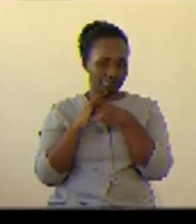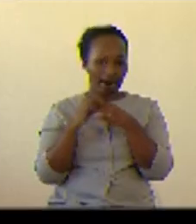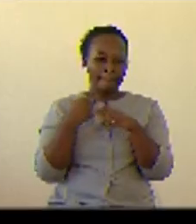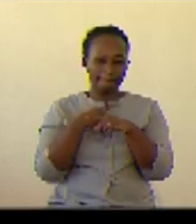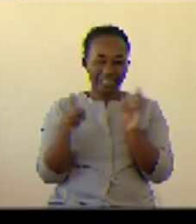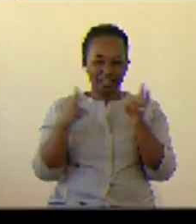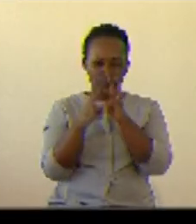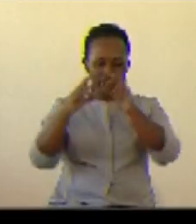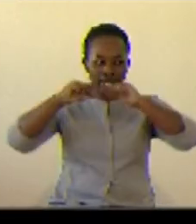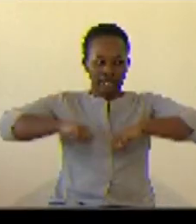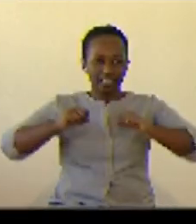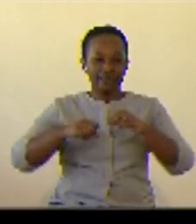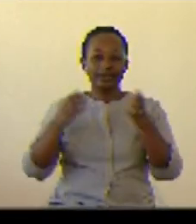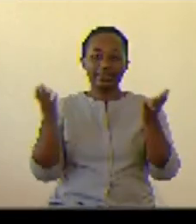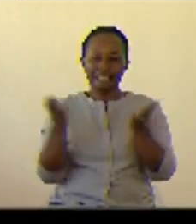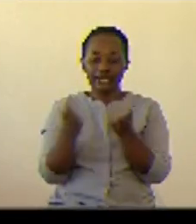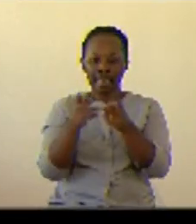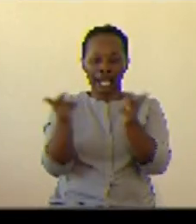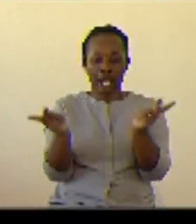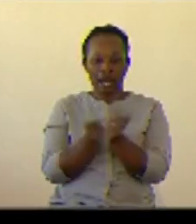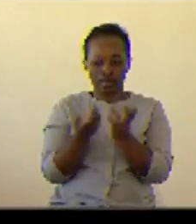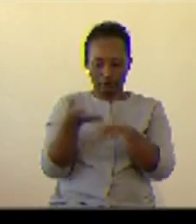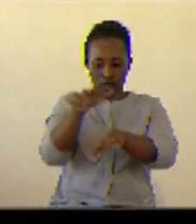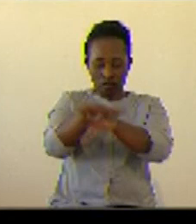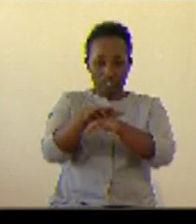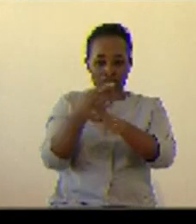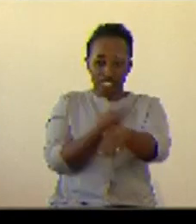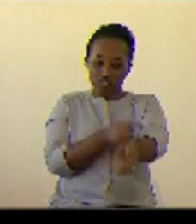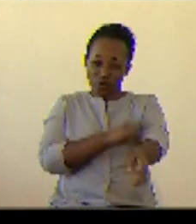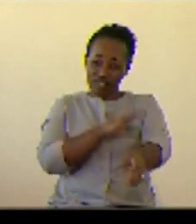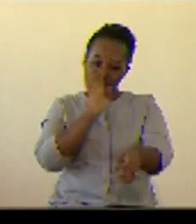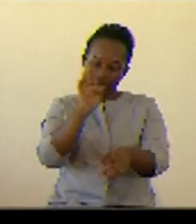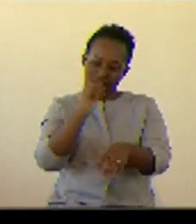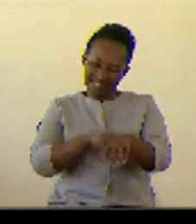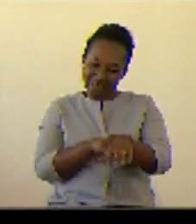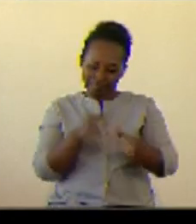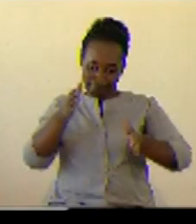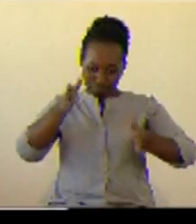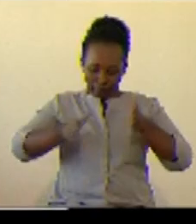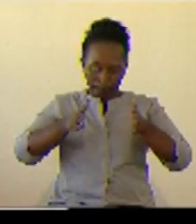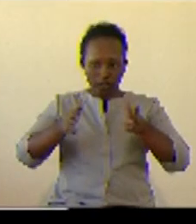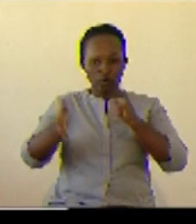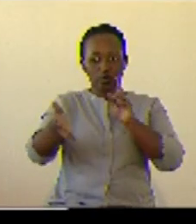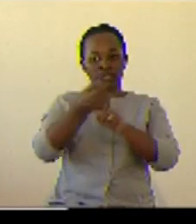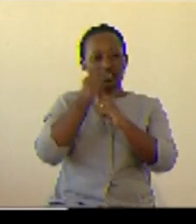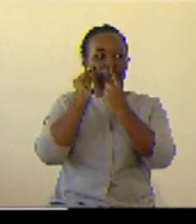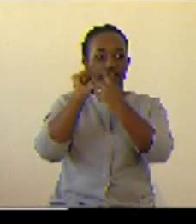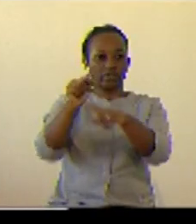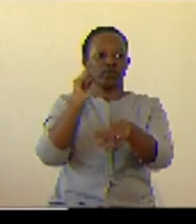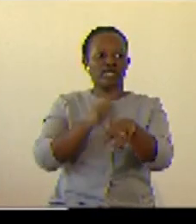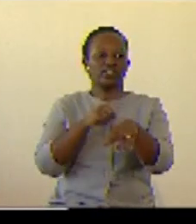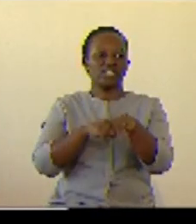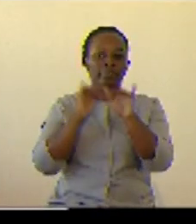alliances, it is where farmers combine their resources for a certain period of time to achieve a given goal while